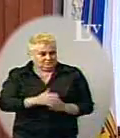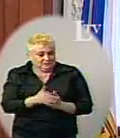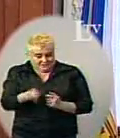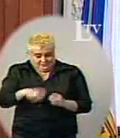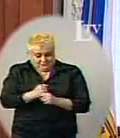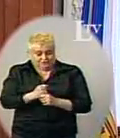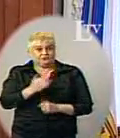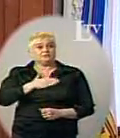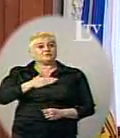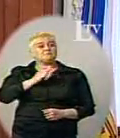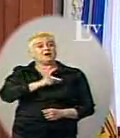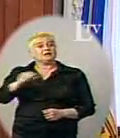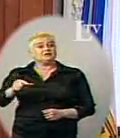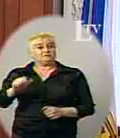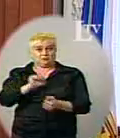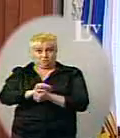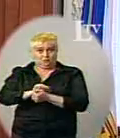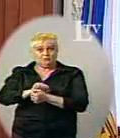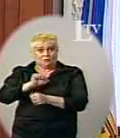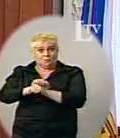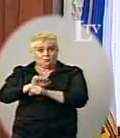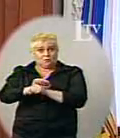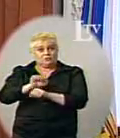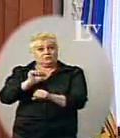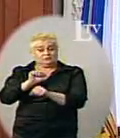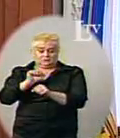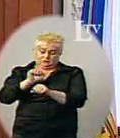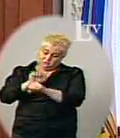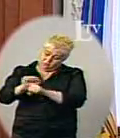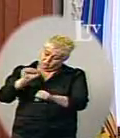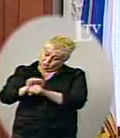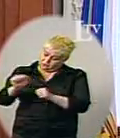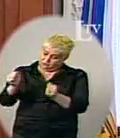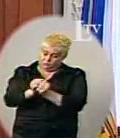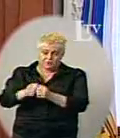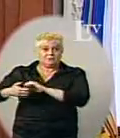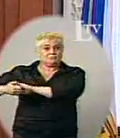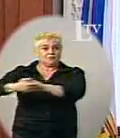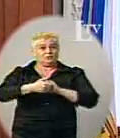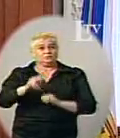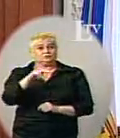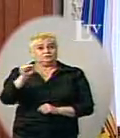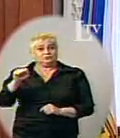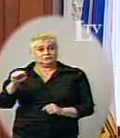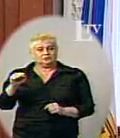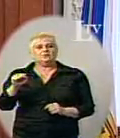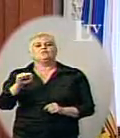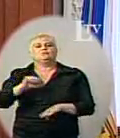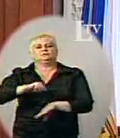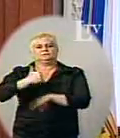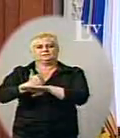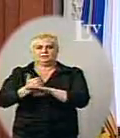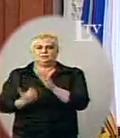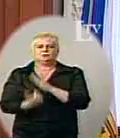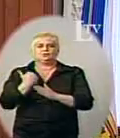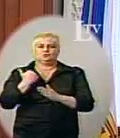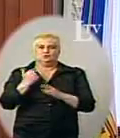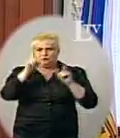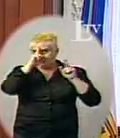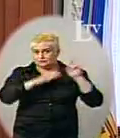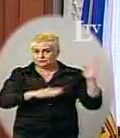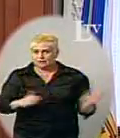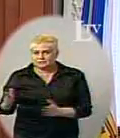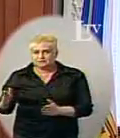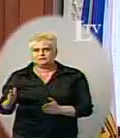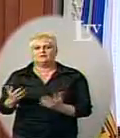partners across the province, will develop and begin to implement a new adoption strategy to significantly